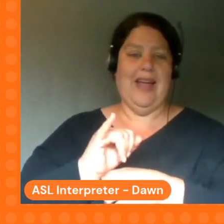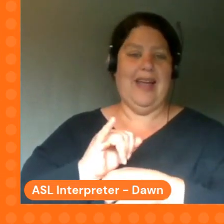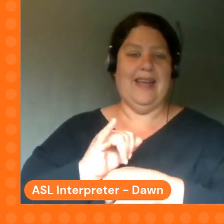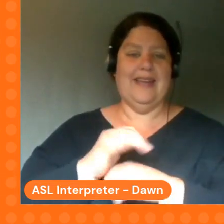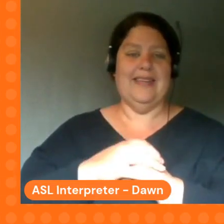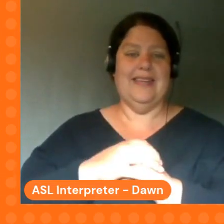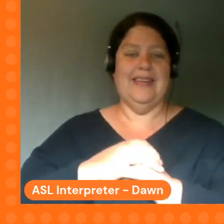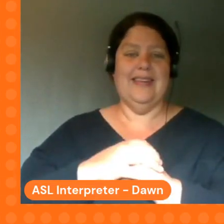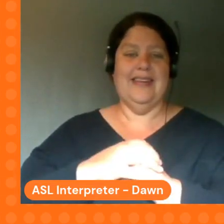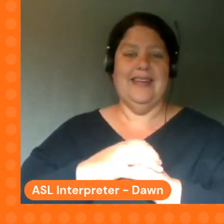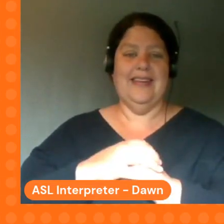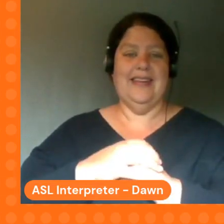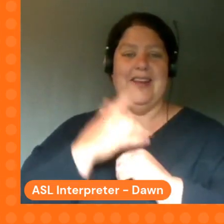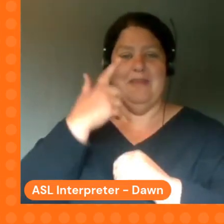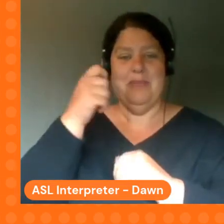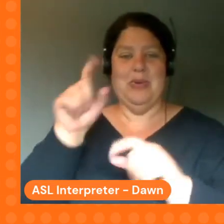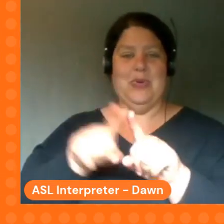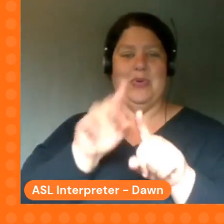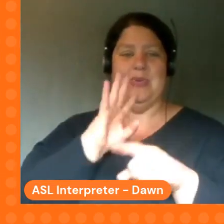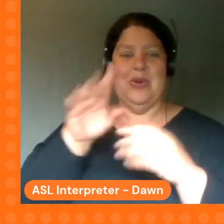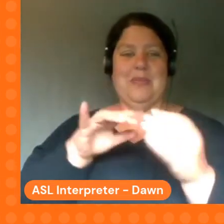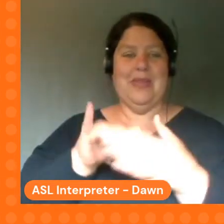since we're also talking about that.